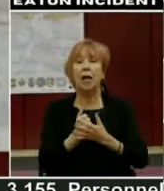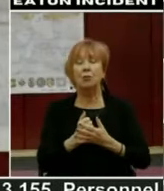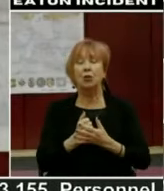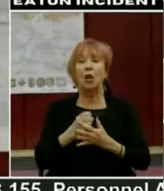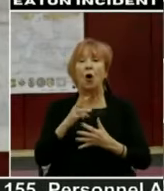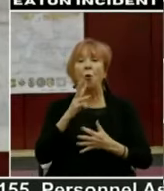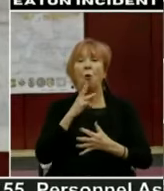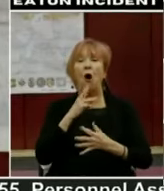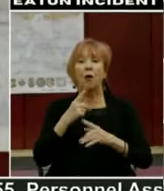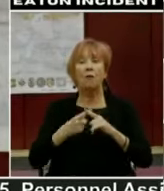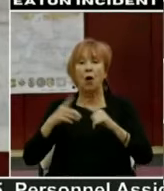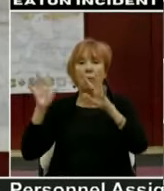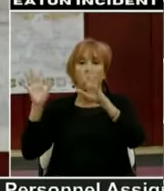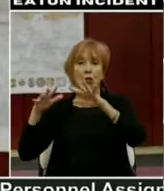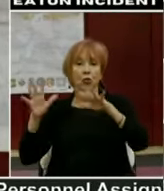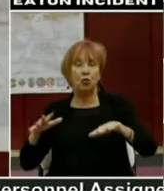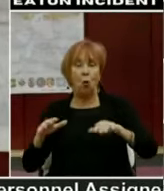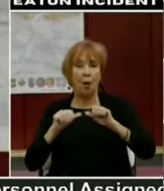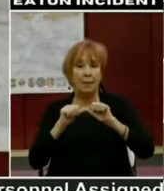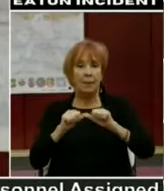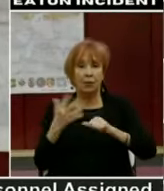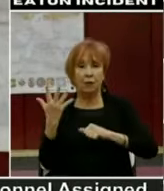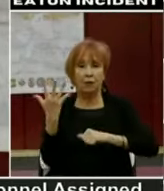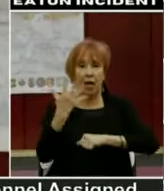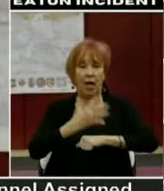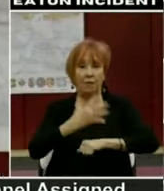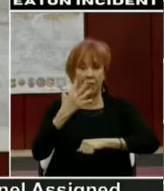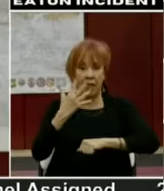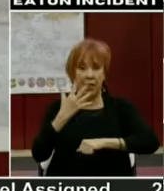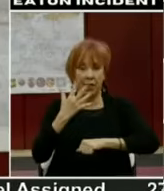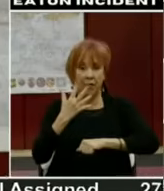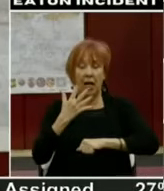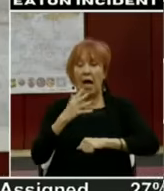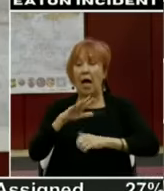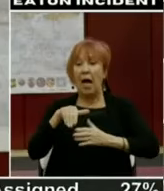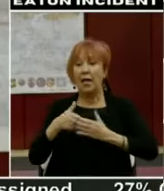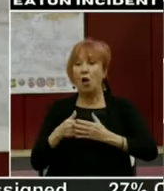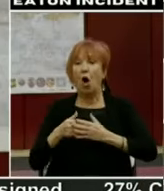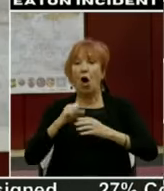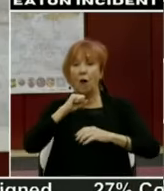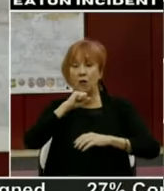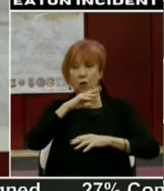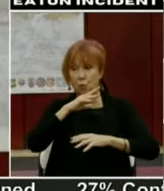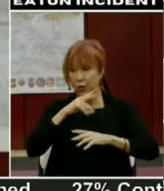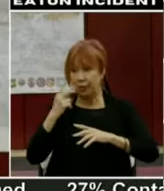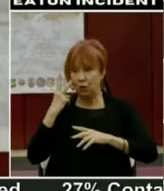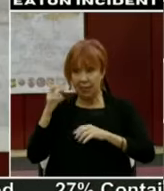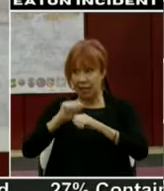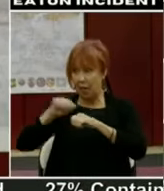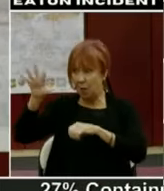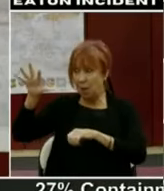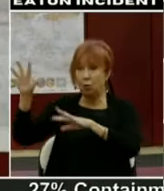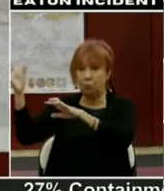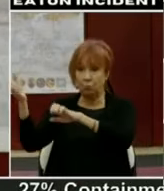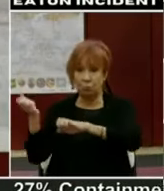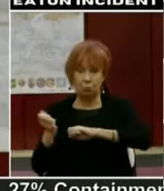5 days with intense rain and carrying all the debris that you see on the slopes there. And we have been preparing year-round for this